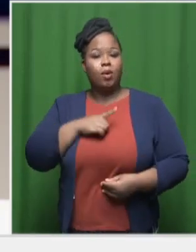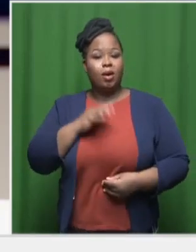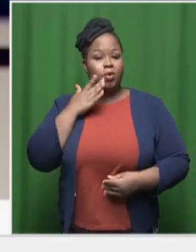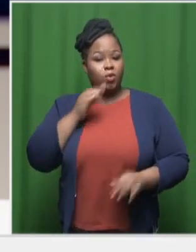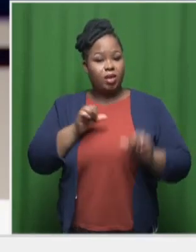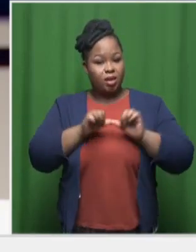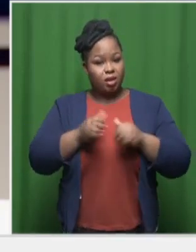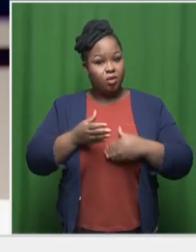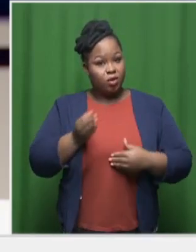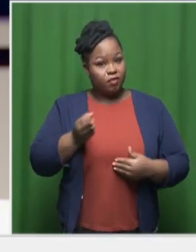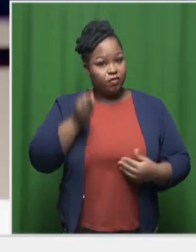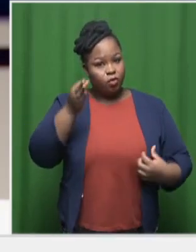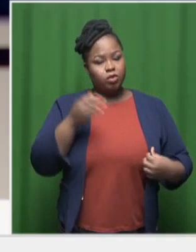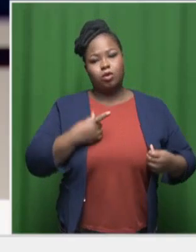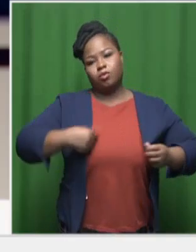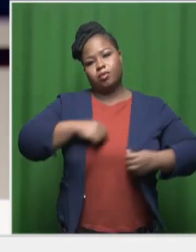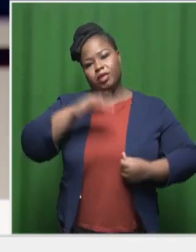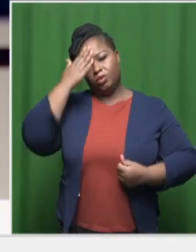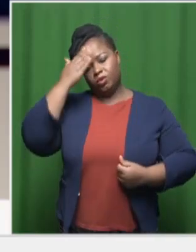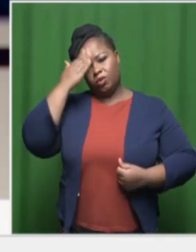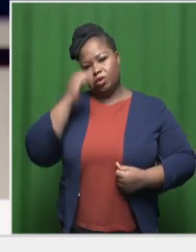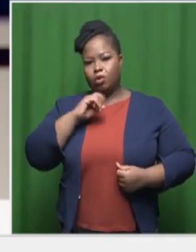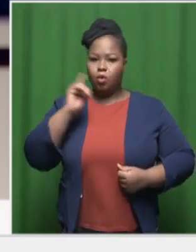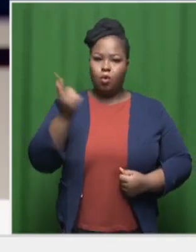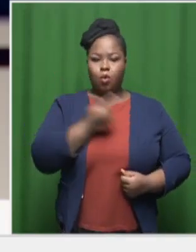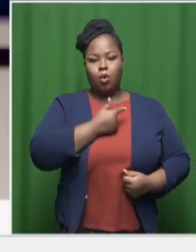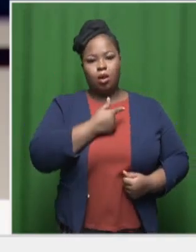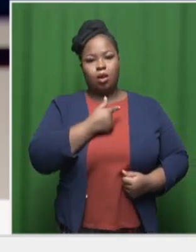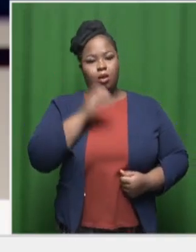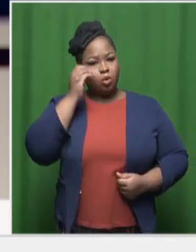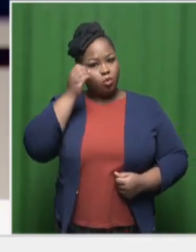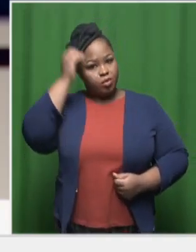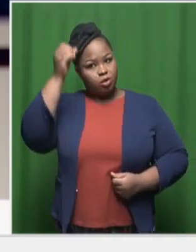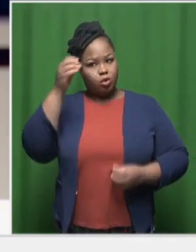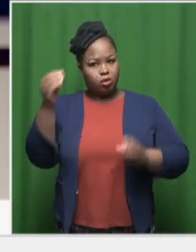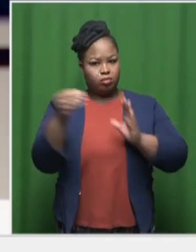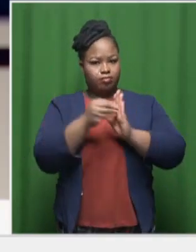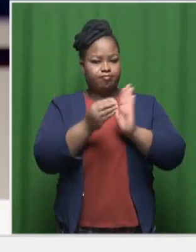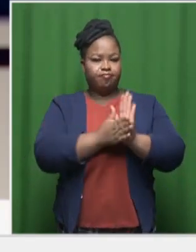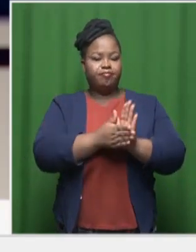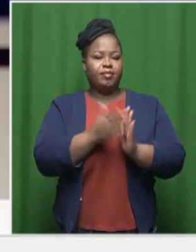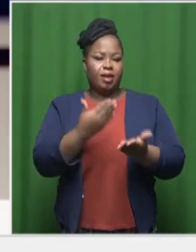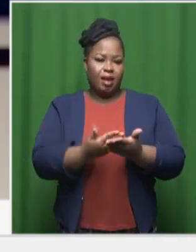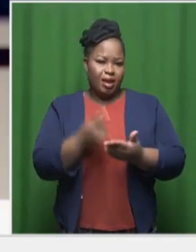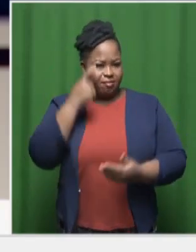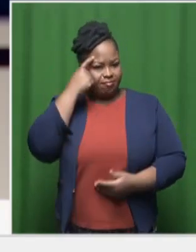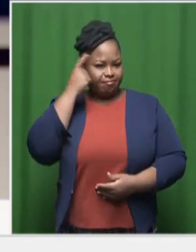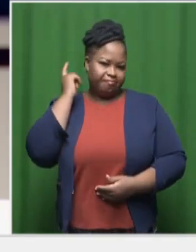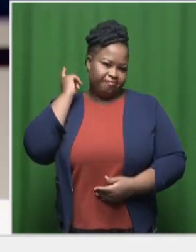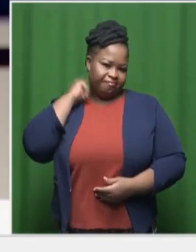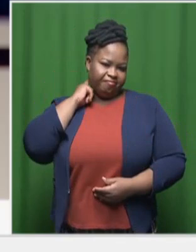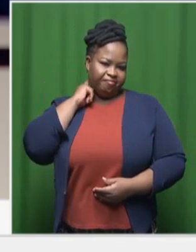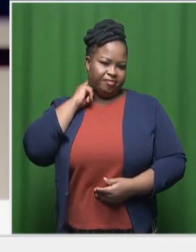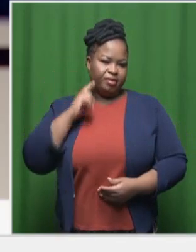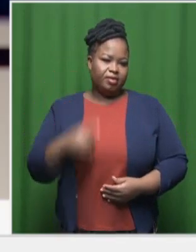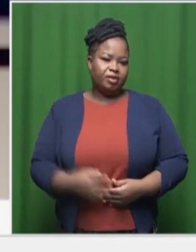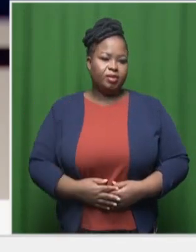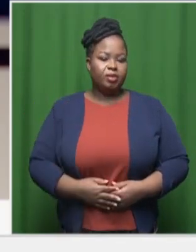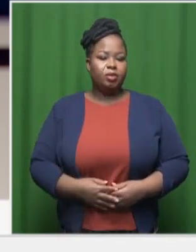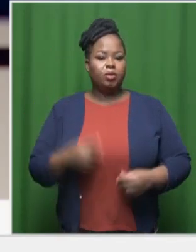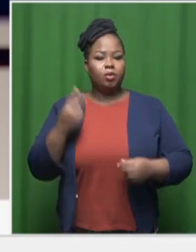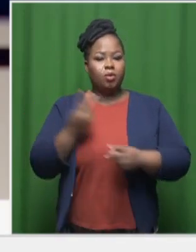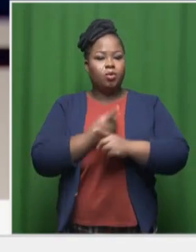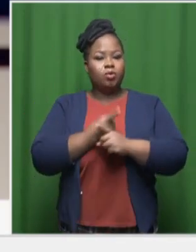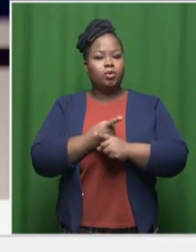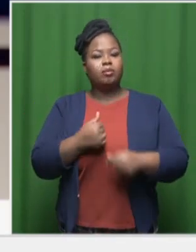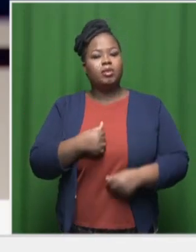forward, we understand that everybody's inputs and opinions have been taken into account. And I think for me, it has really been, you talk